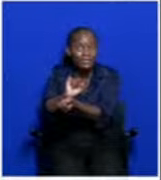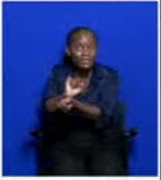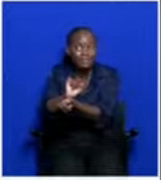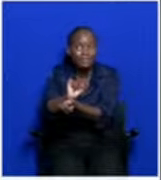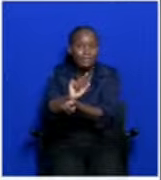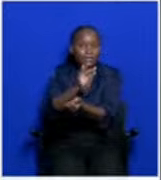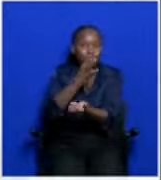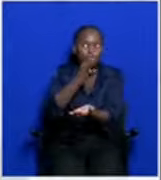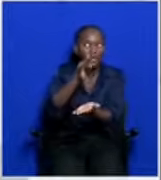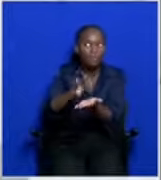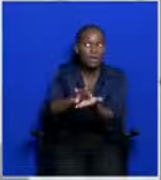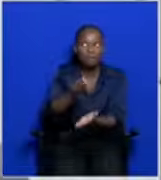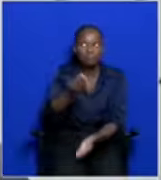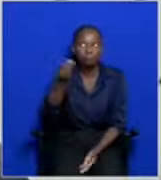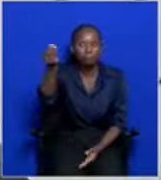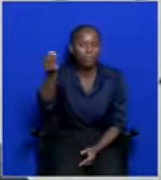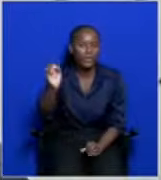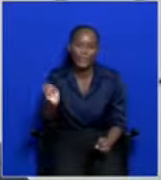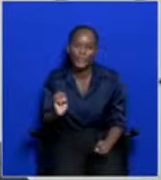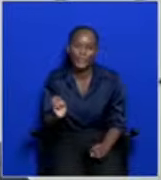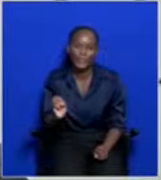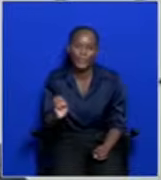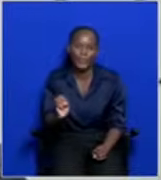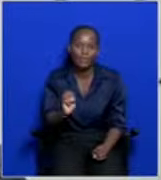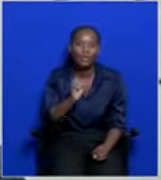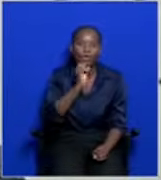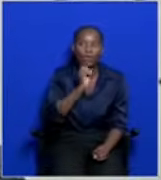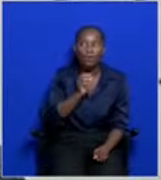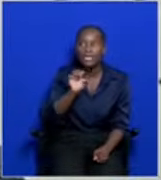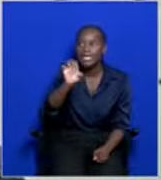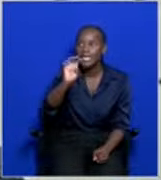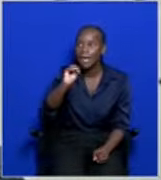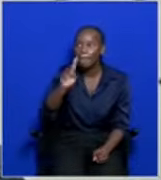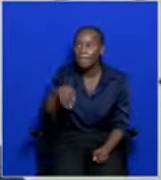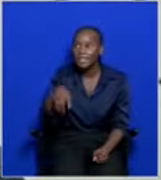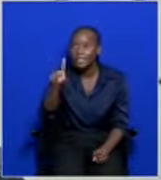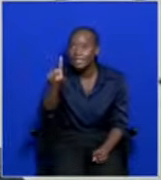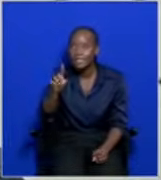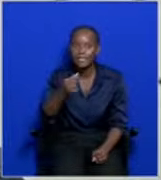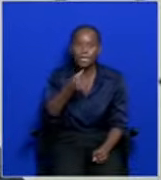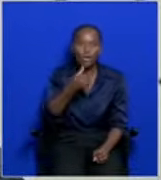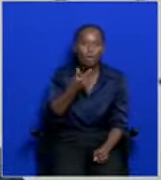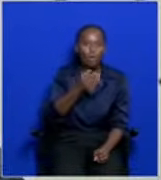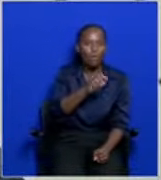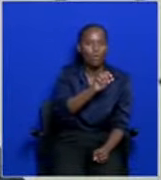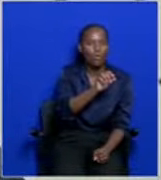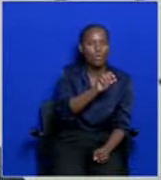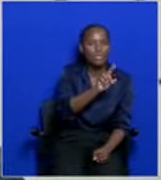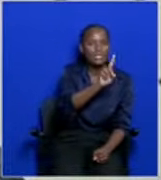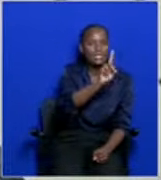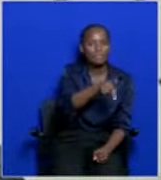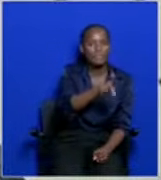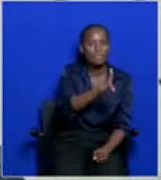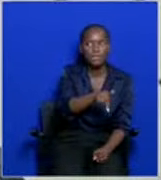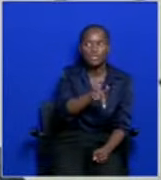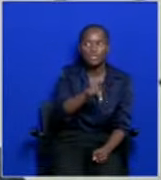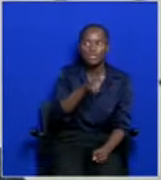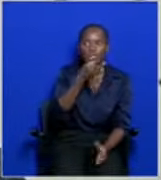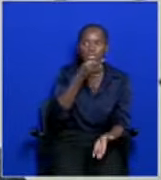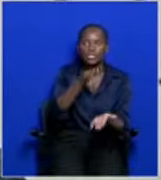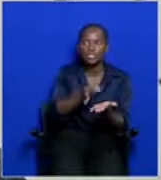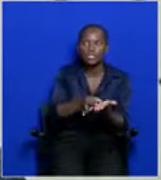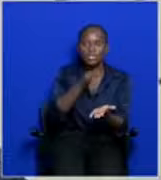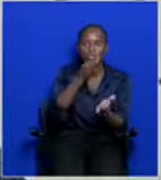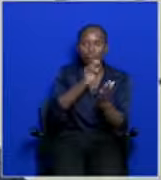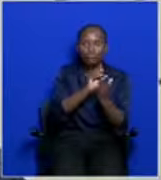DPP and the EMPD. As a result, you will find out those reports are not there. So in